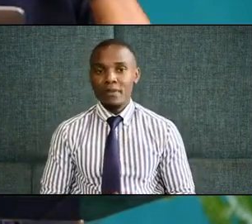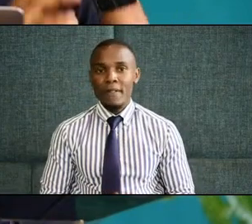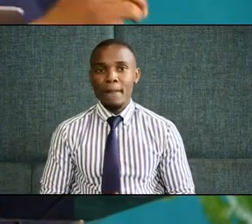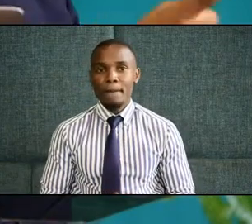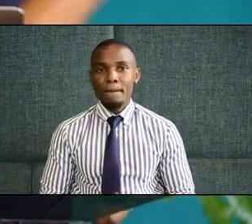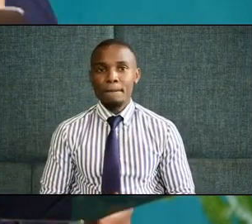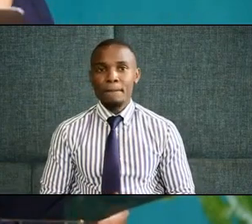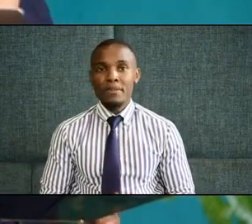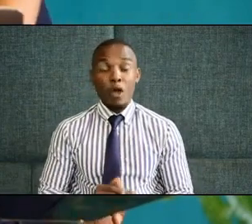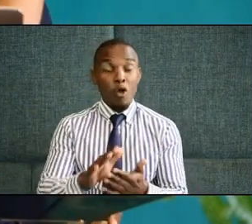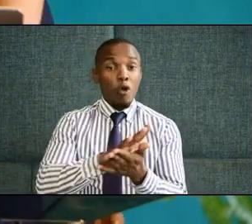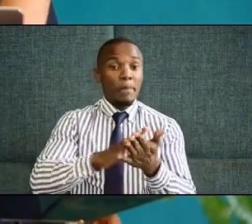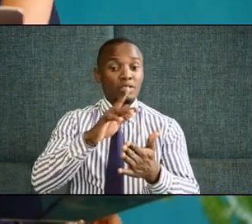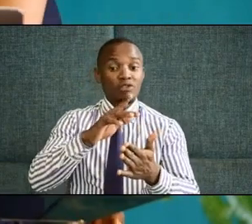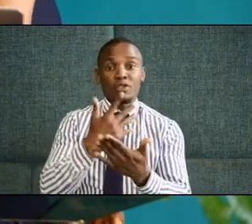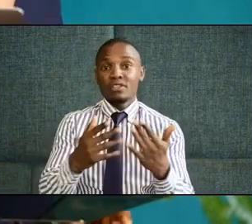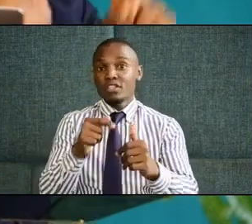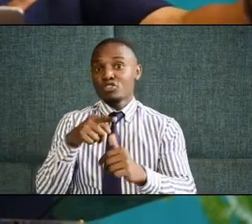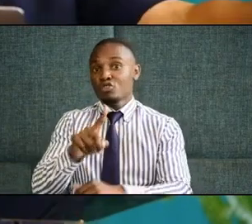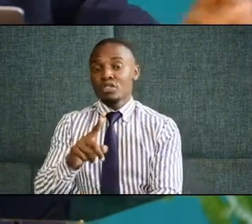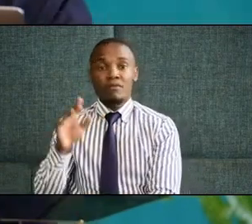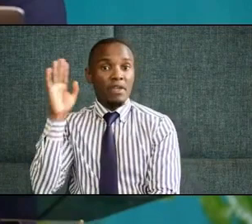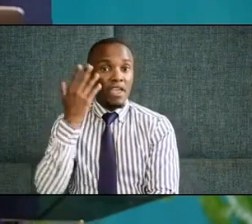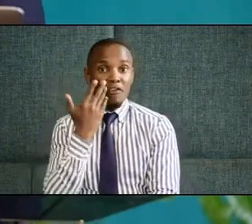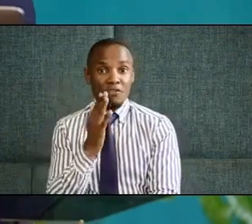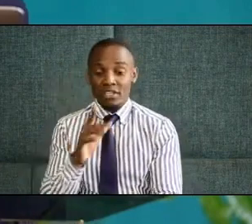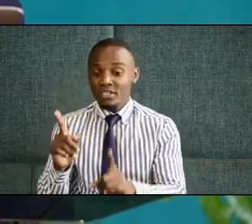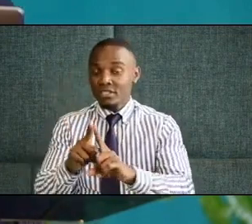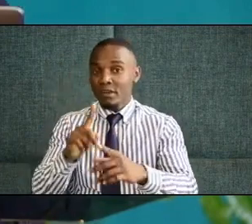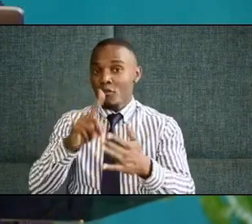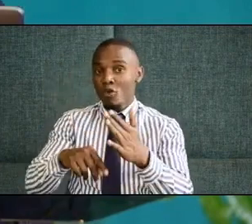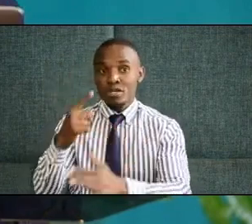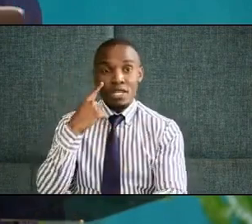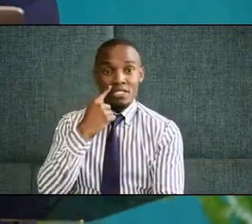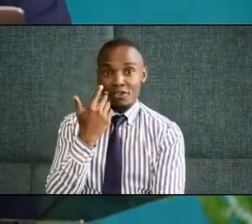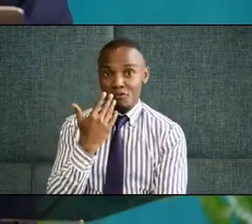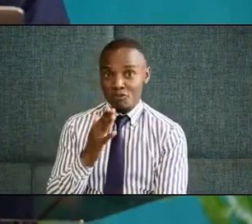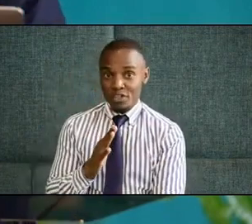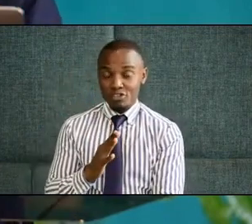Based on what you have heard and what you have seen.